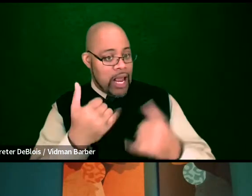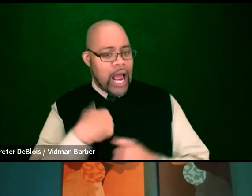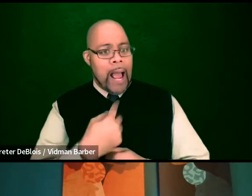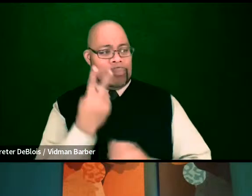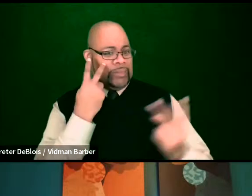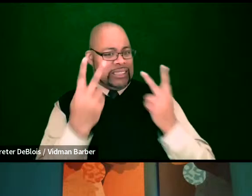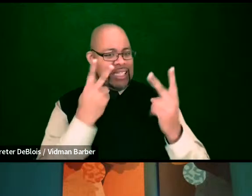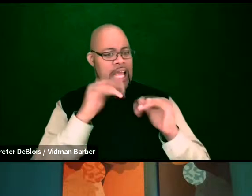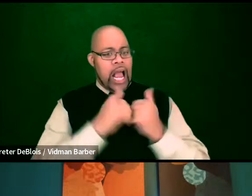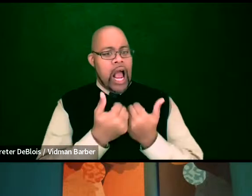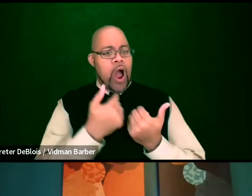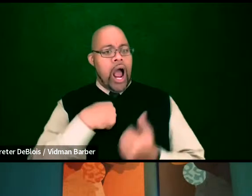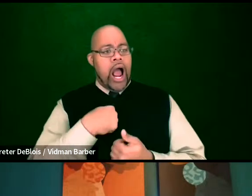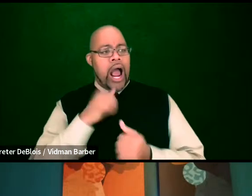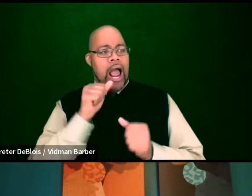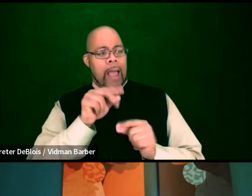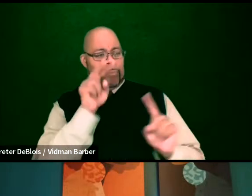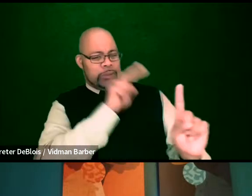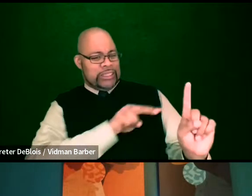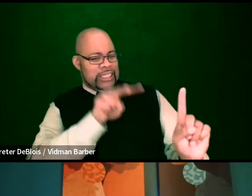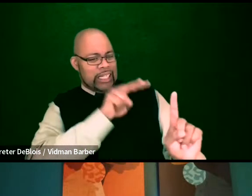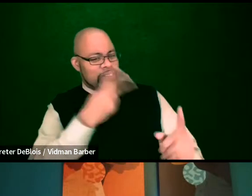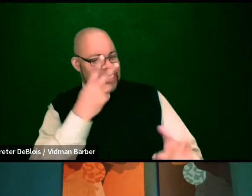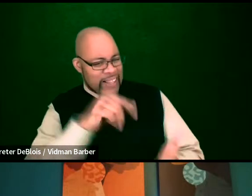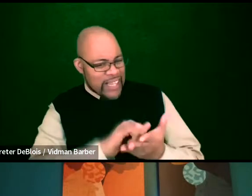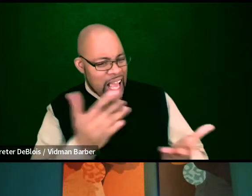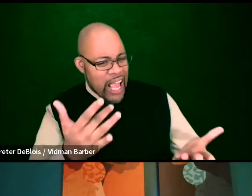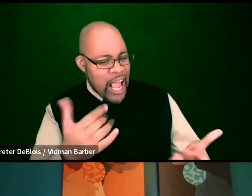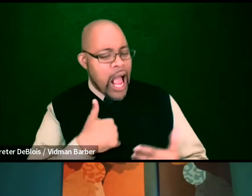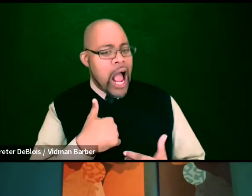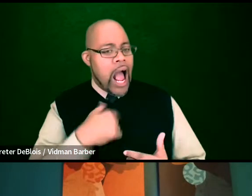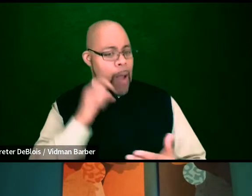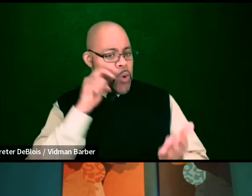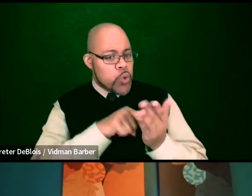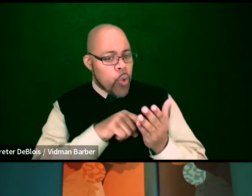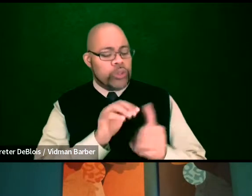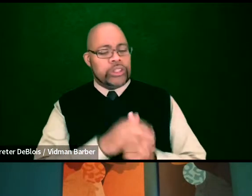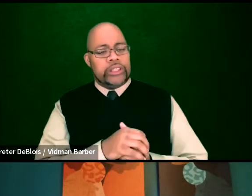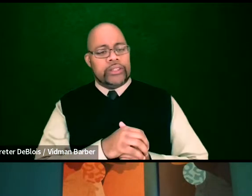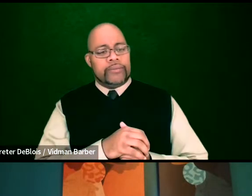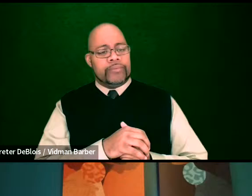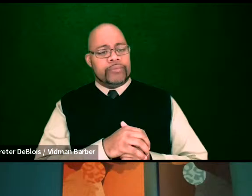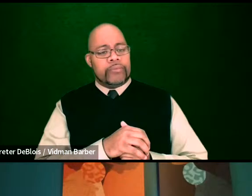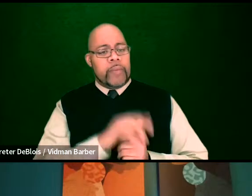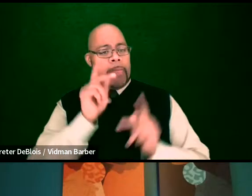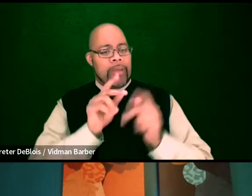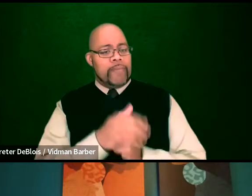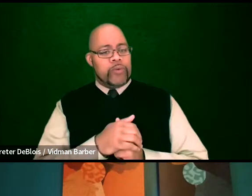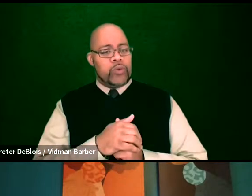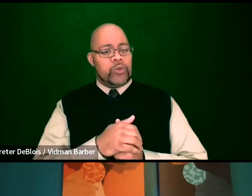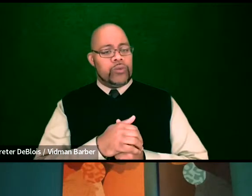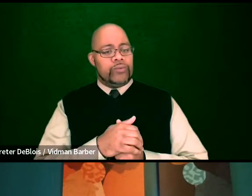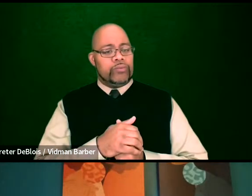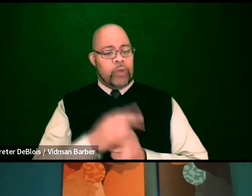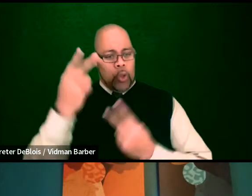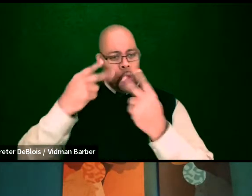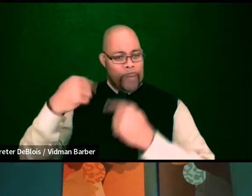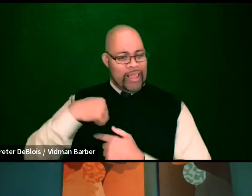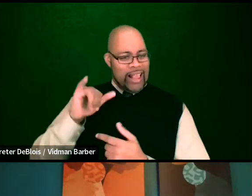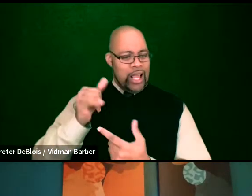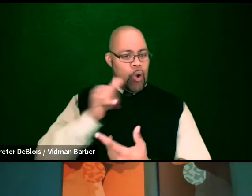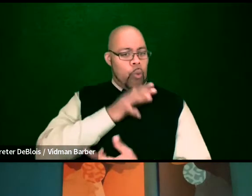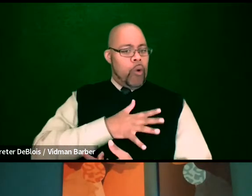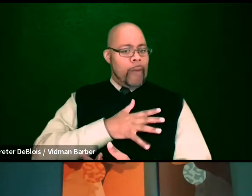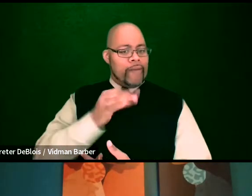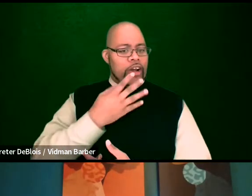seeing like how I'm being perceived. Like I'm seeing like, you know, people who are looking at me as like a